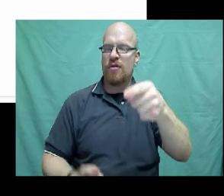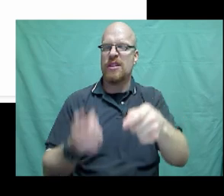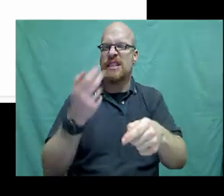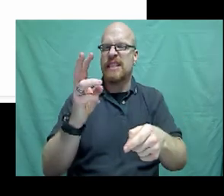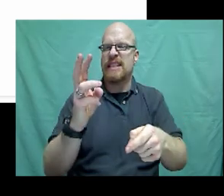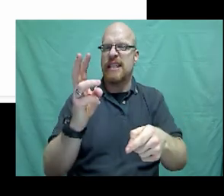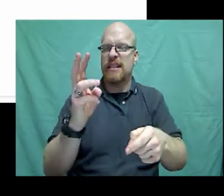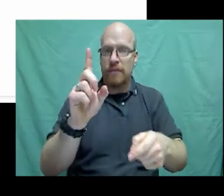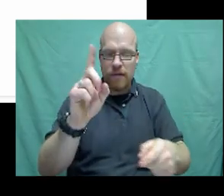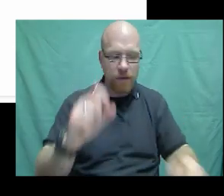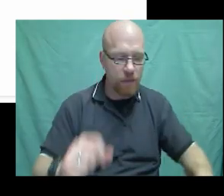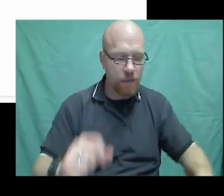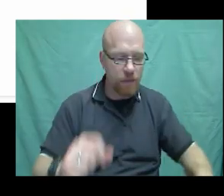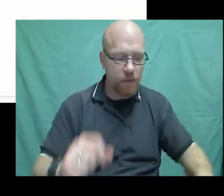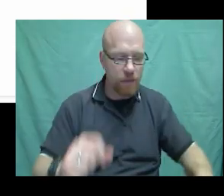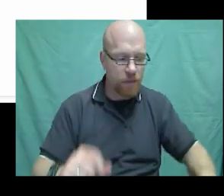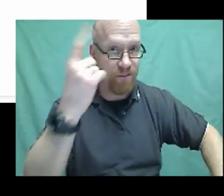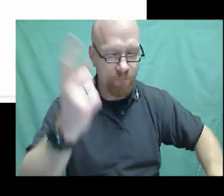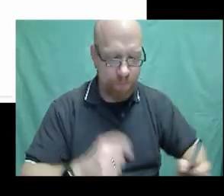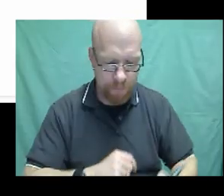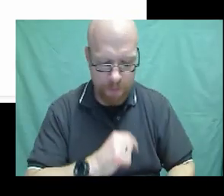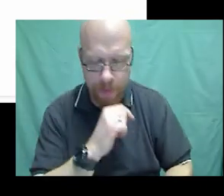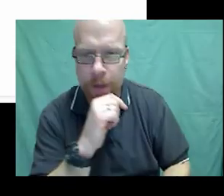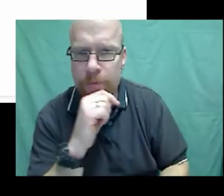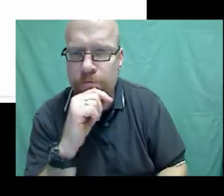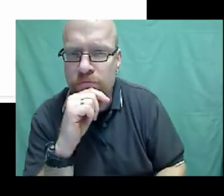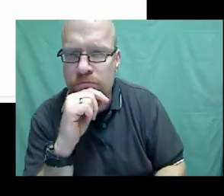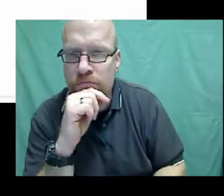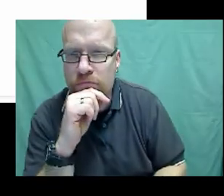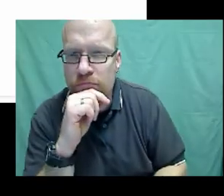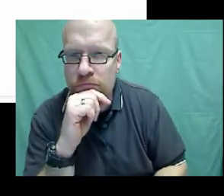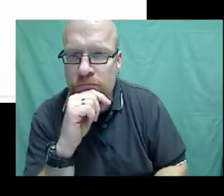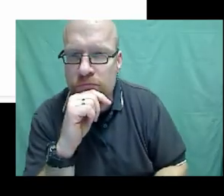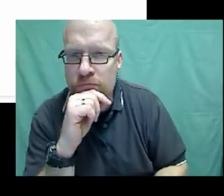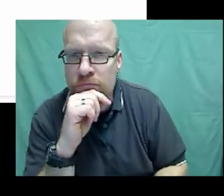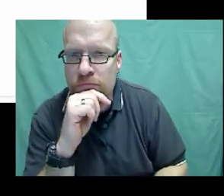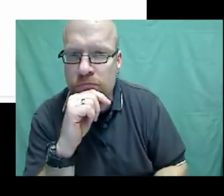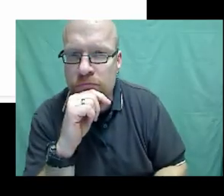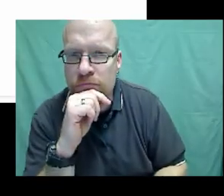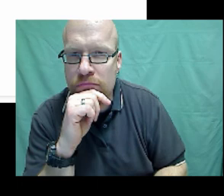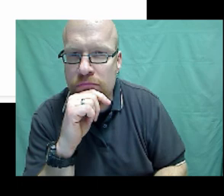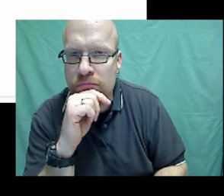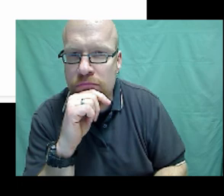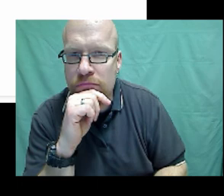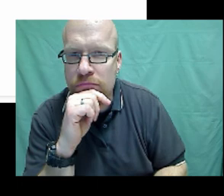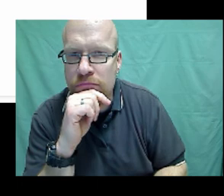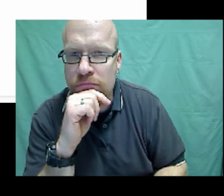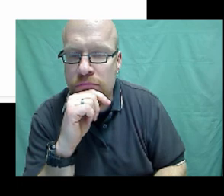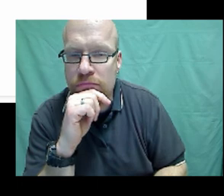the square root. I think 16 is within 48.